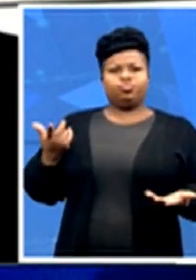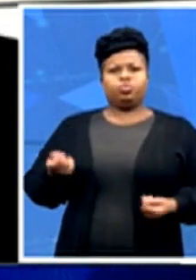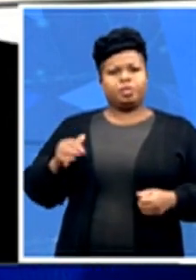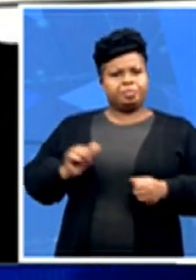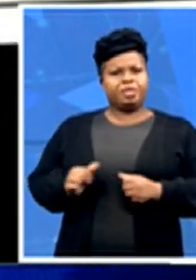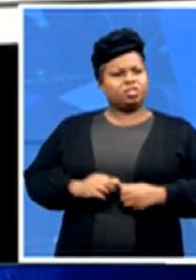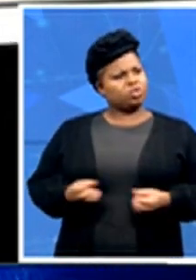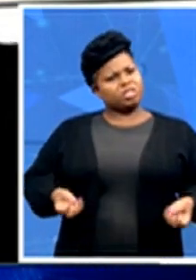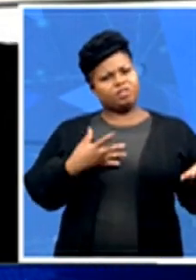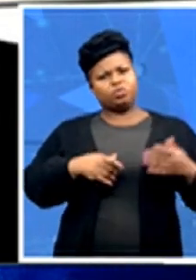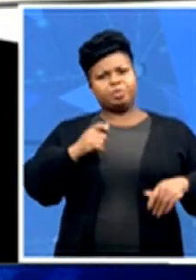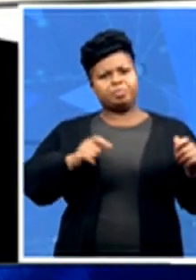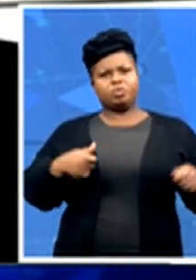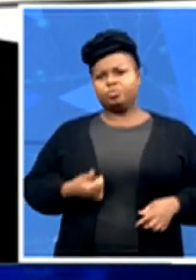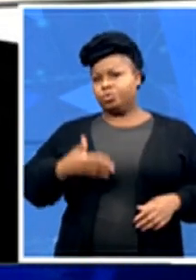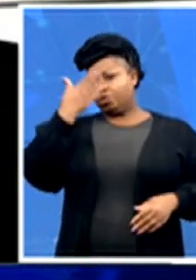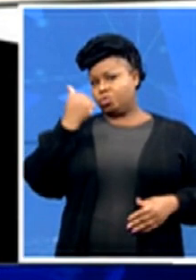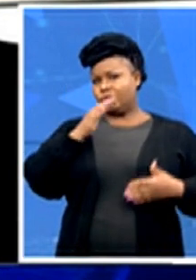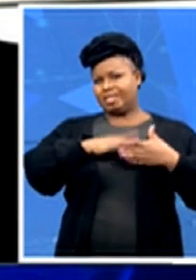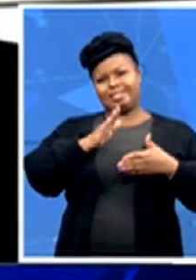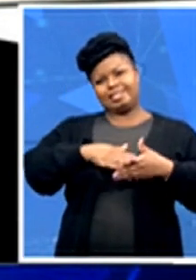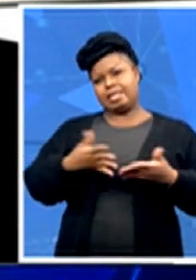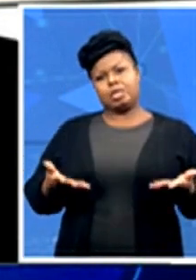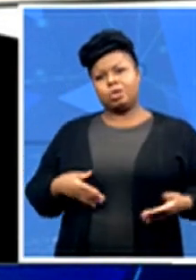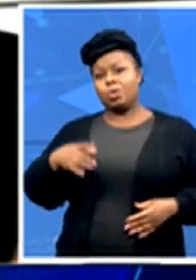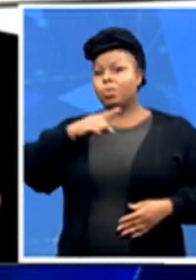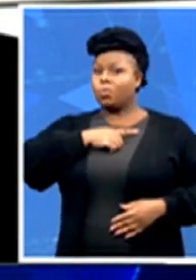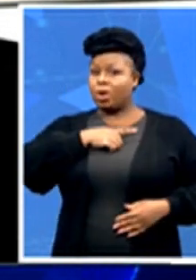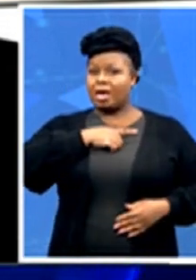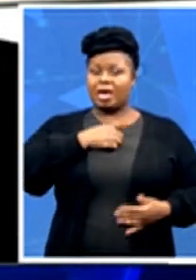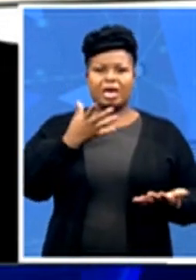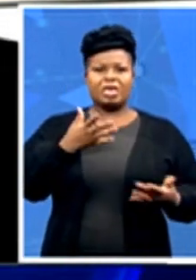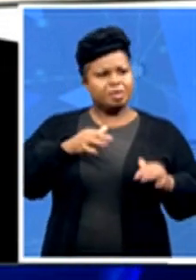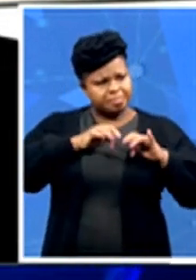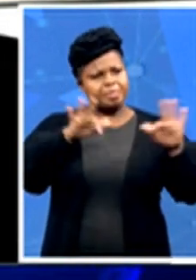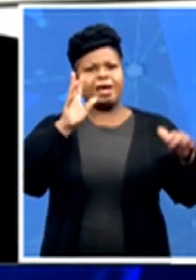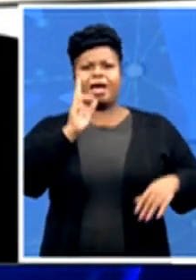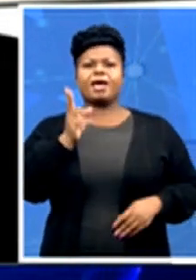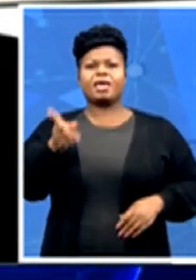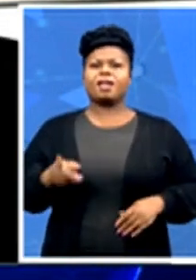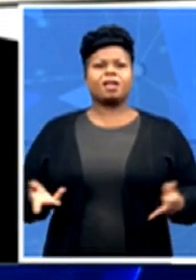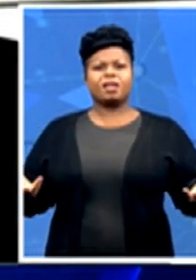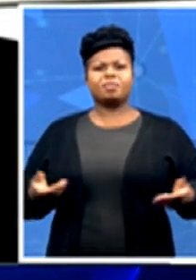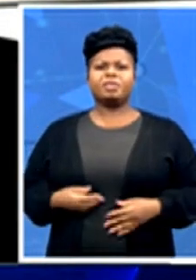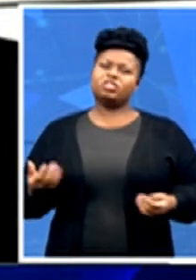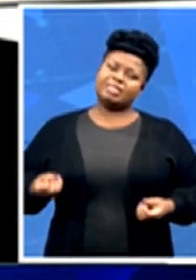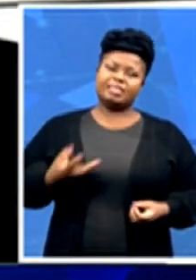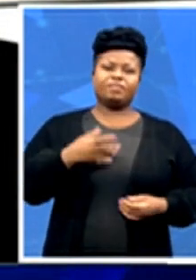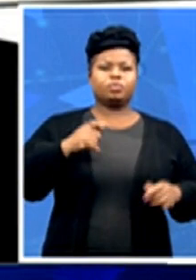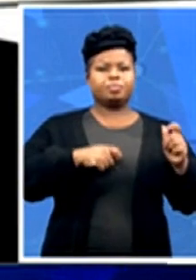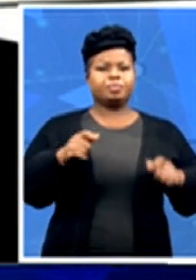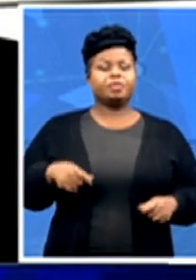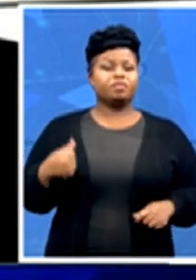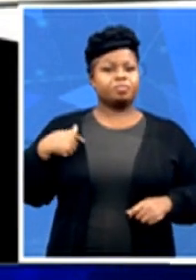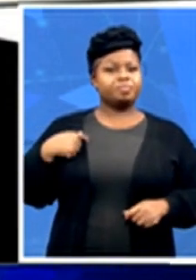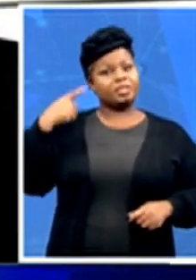real reason why they're getting breakthrough infections, you know, let's just give it to them. In my view, that's